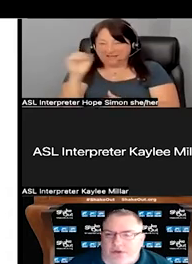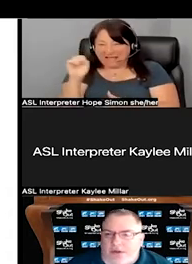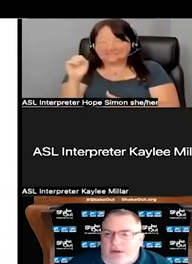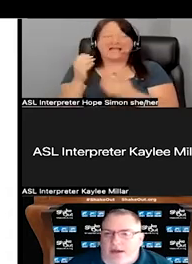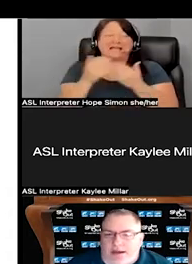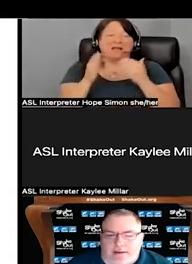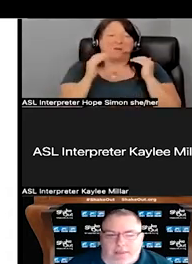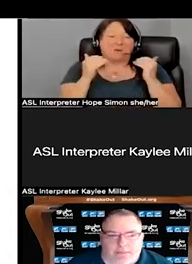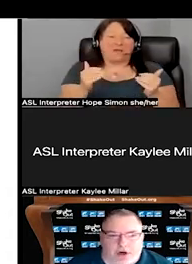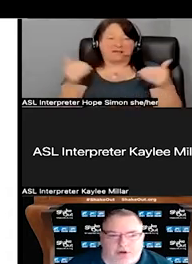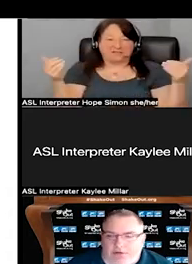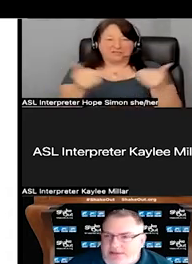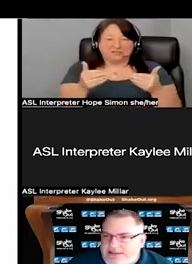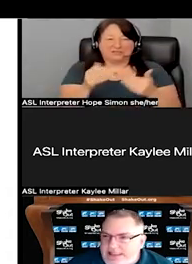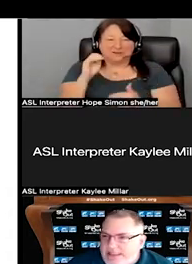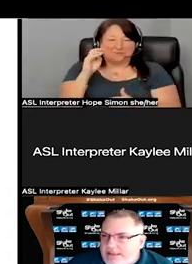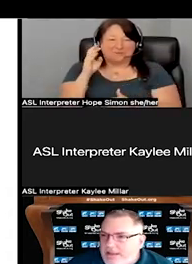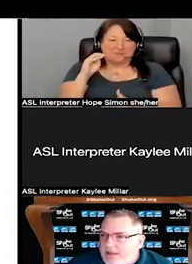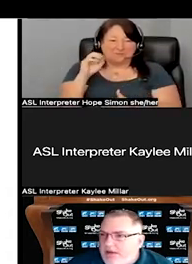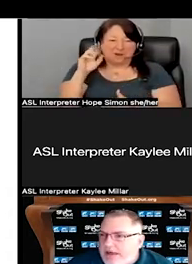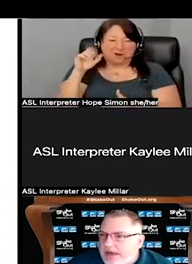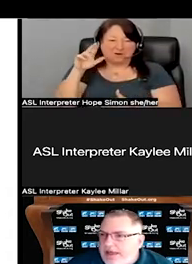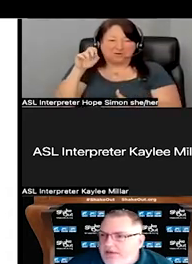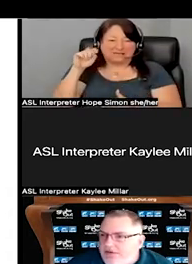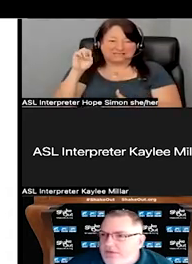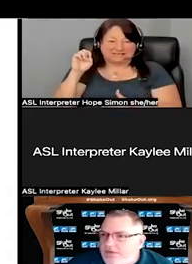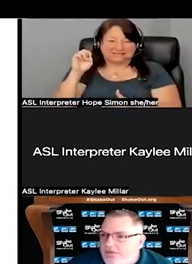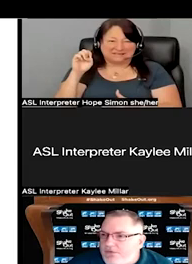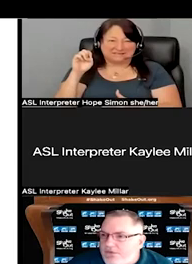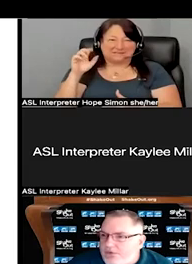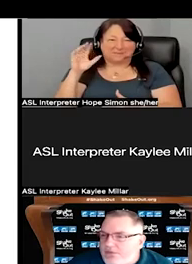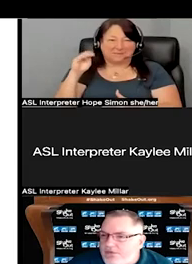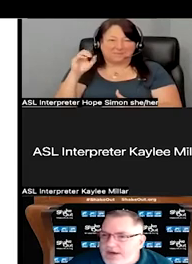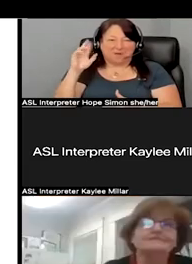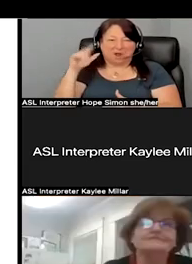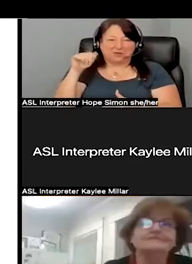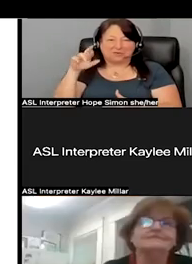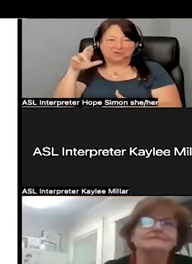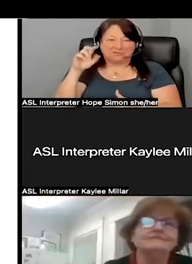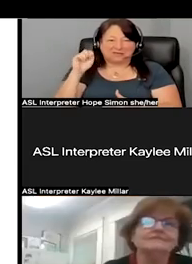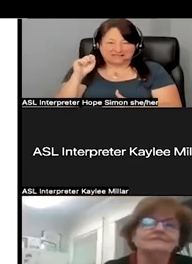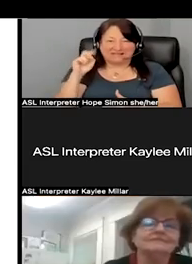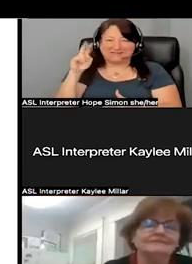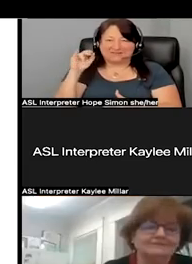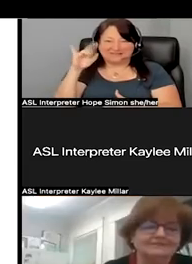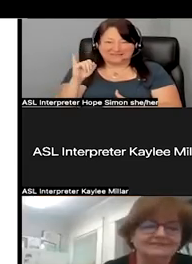introduce Margaret Vinci and to provide our quakes